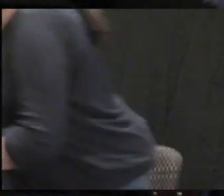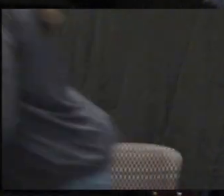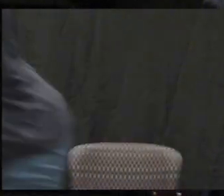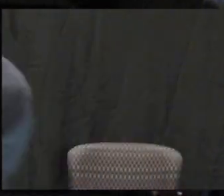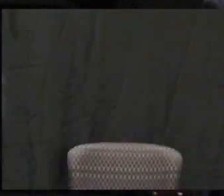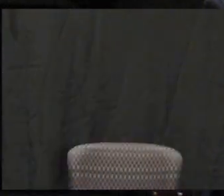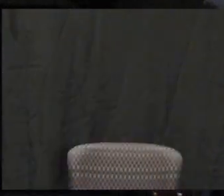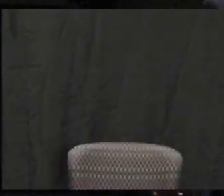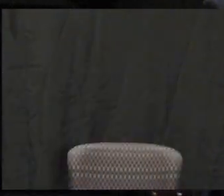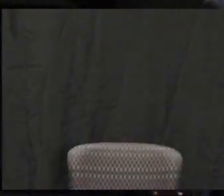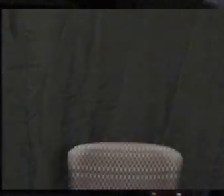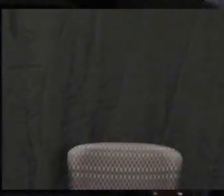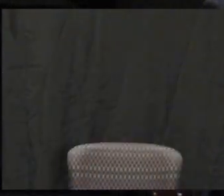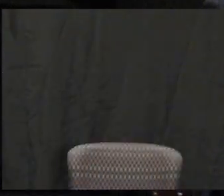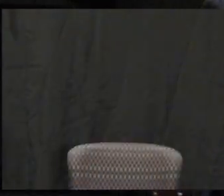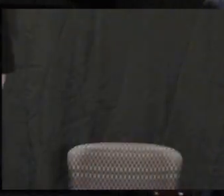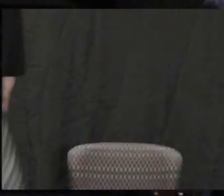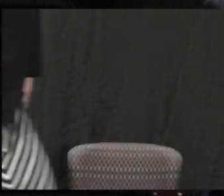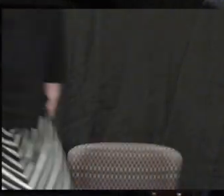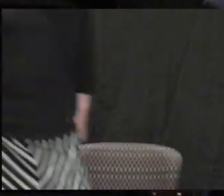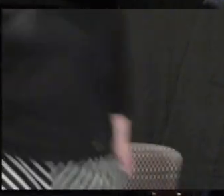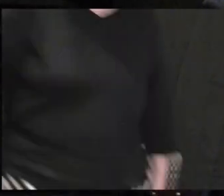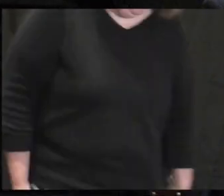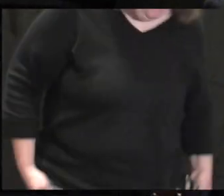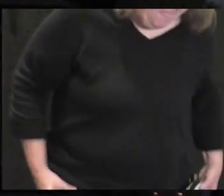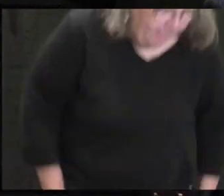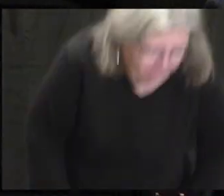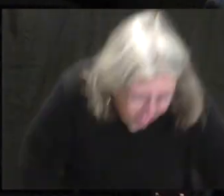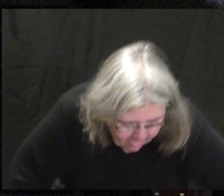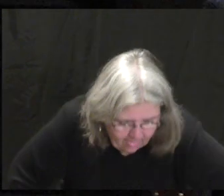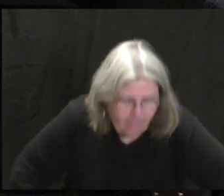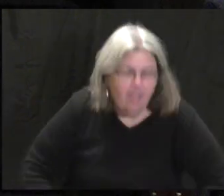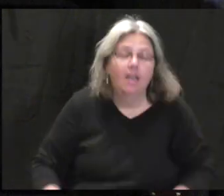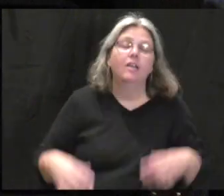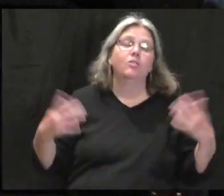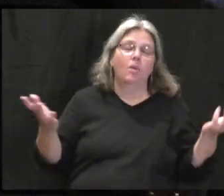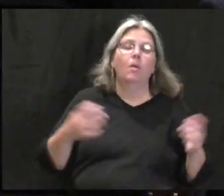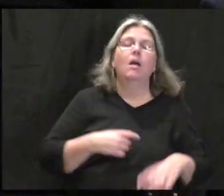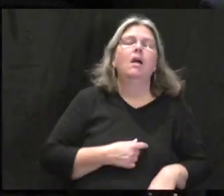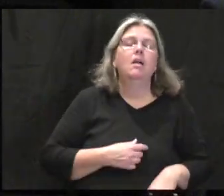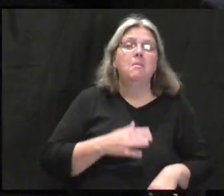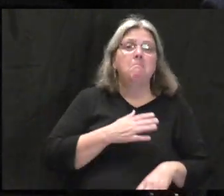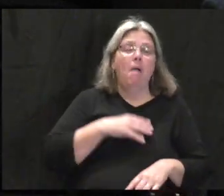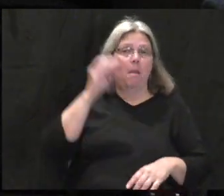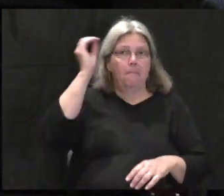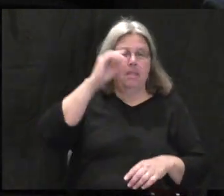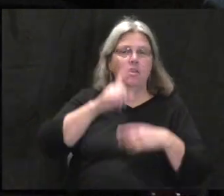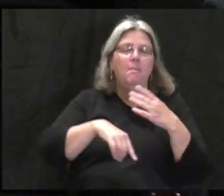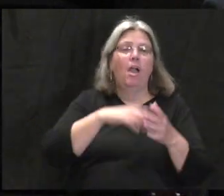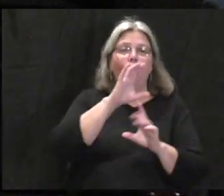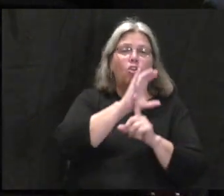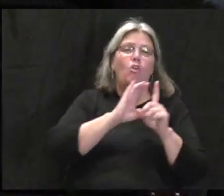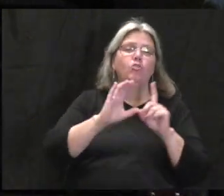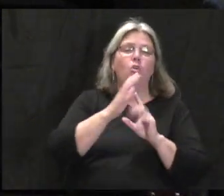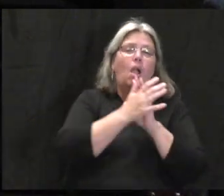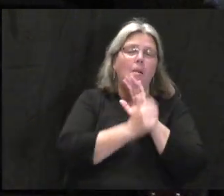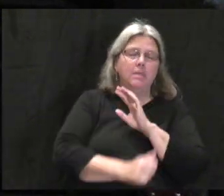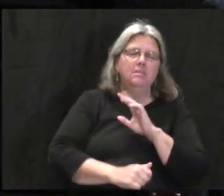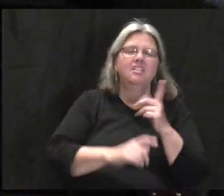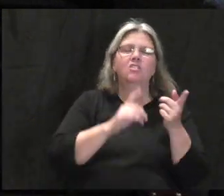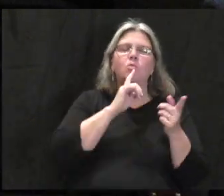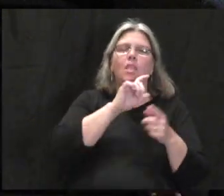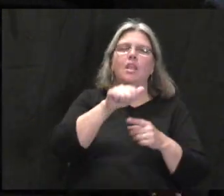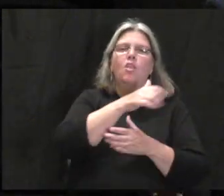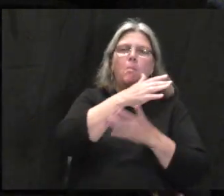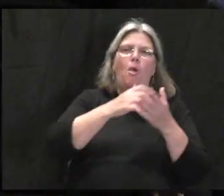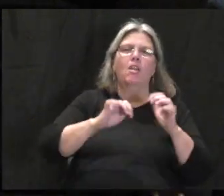do to eliminate disparities. I have only, as I looked at that data, you know, that gives me some hope that things are changing.